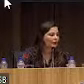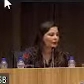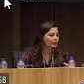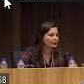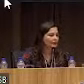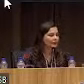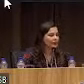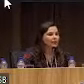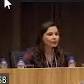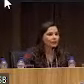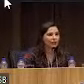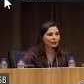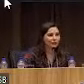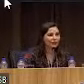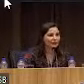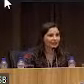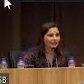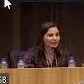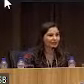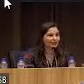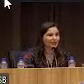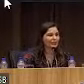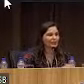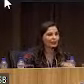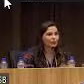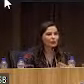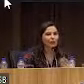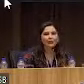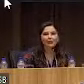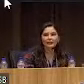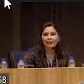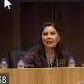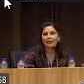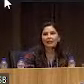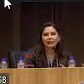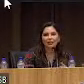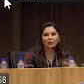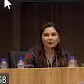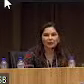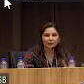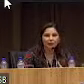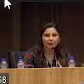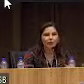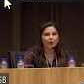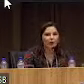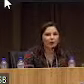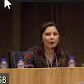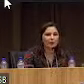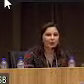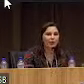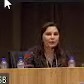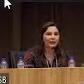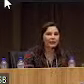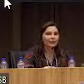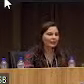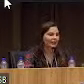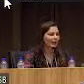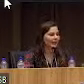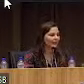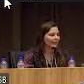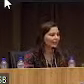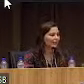the people at the hospital in Porto Alegre, because we still have some data that is